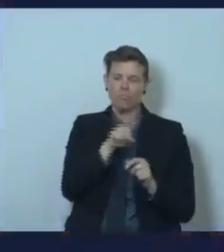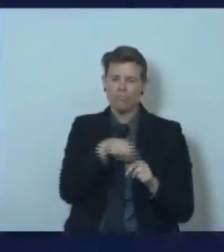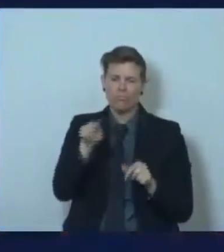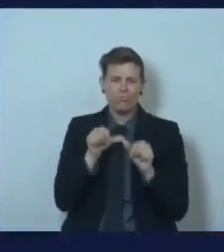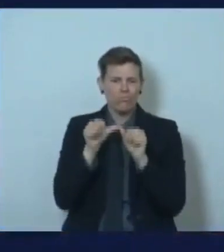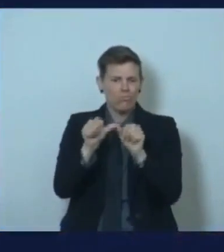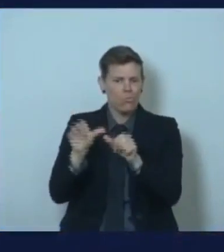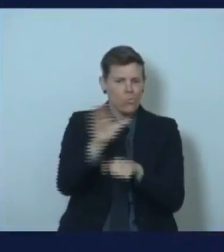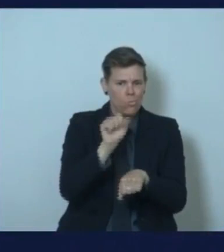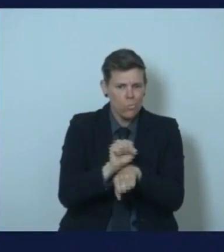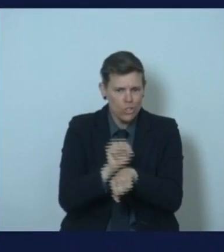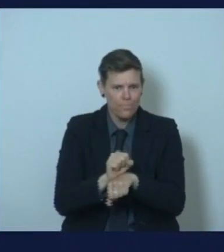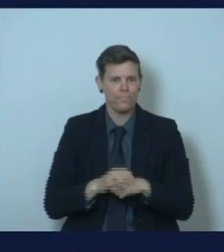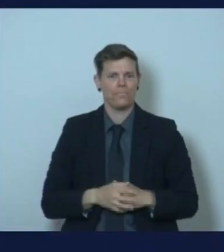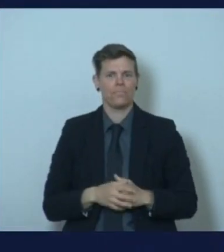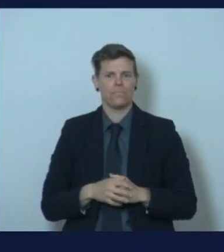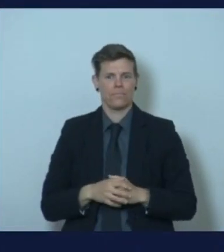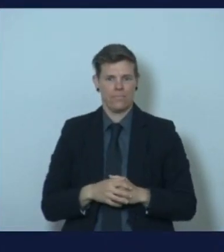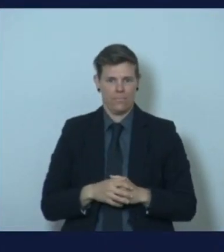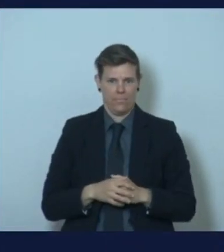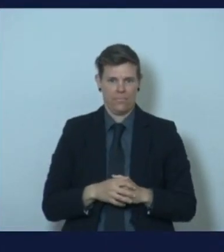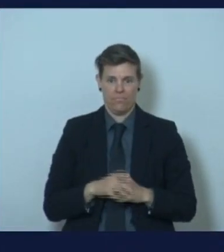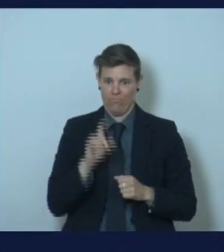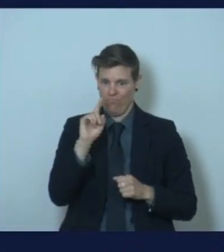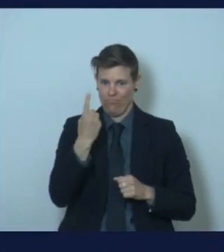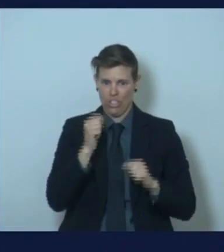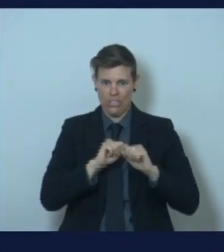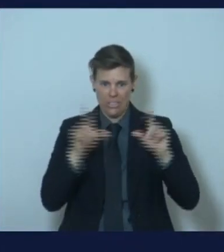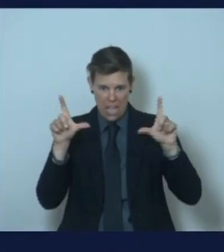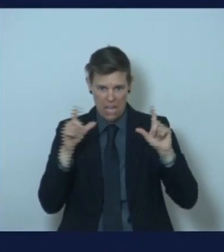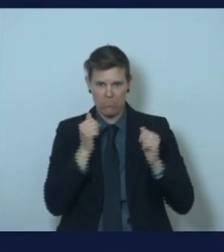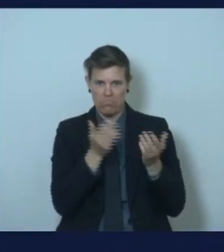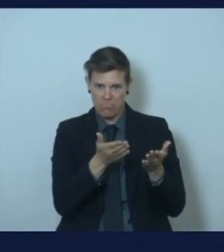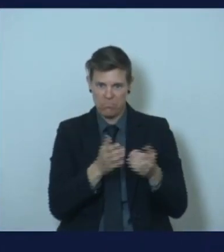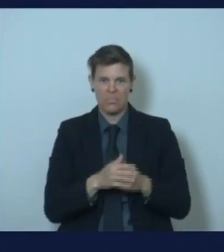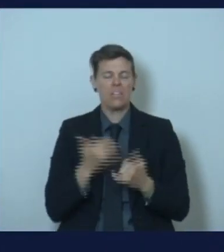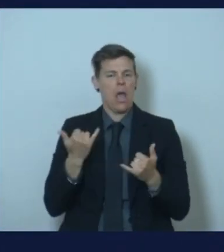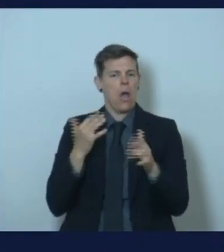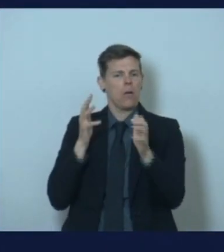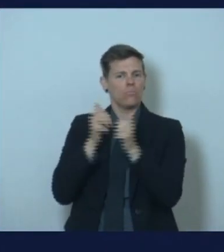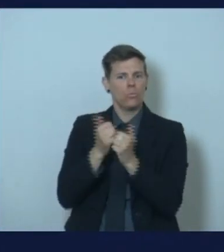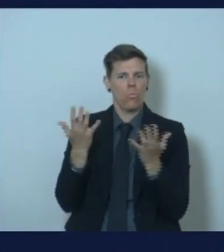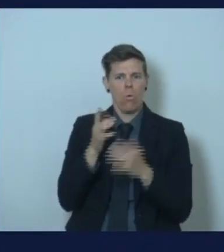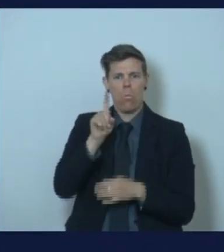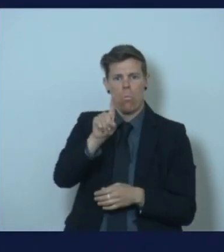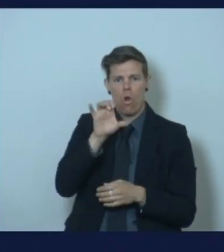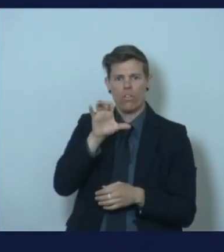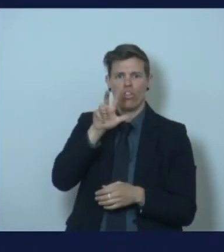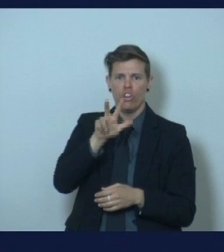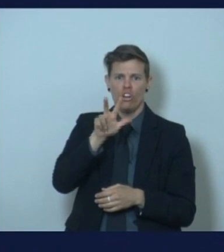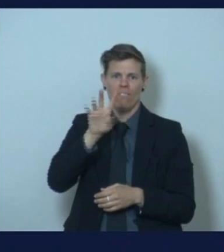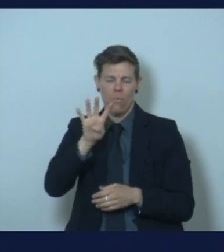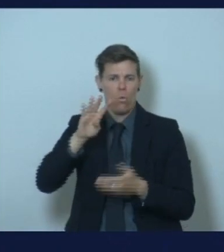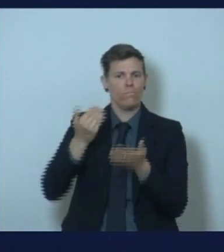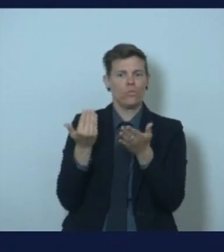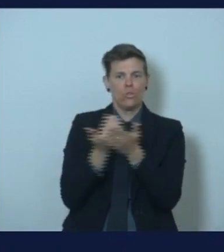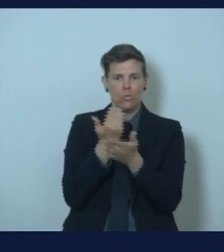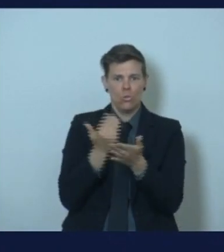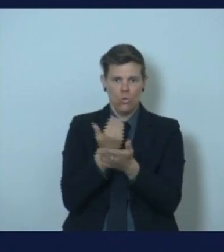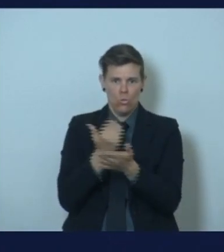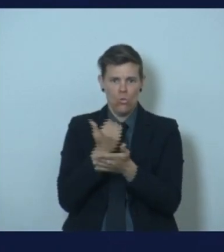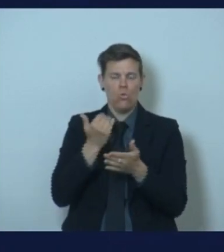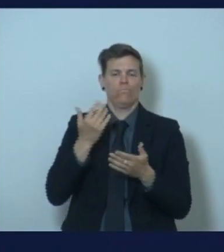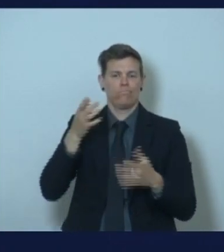to do a case update. Today we have 134 new cases. That gives us a total of